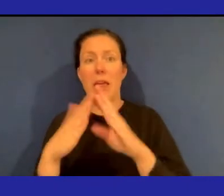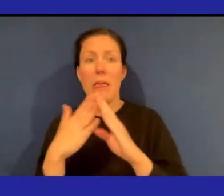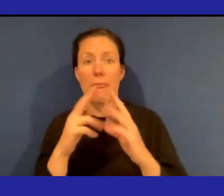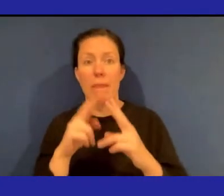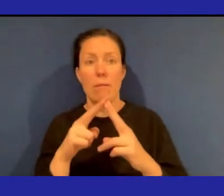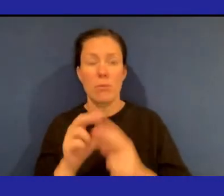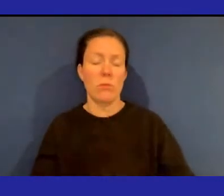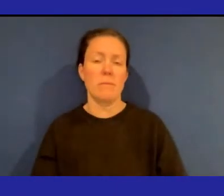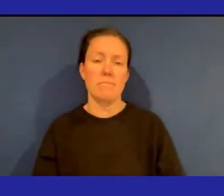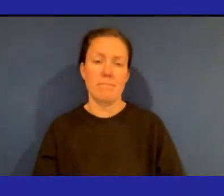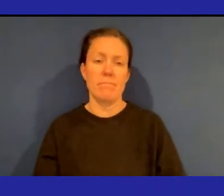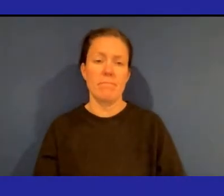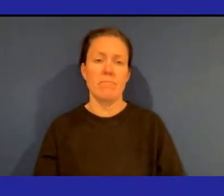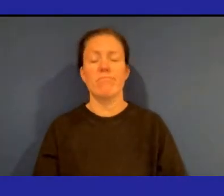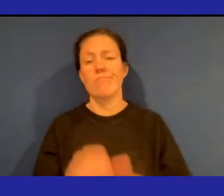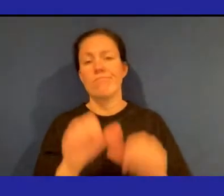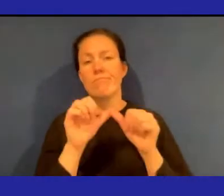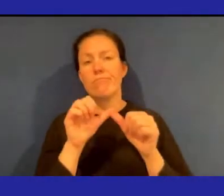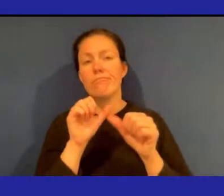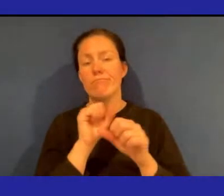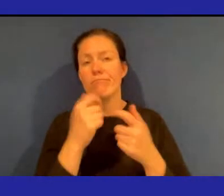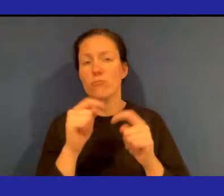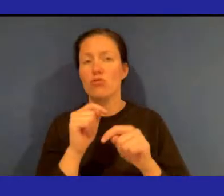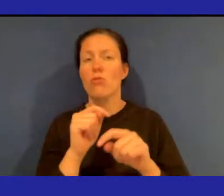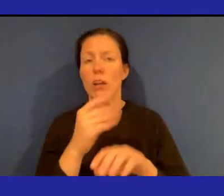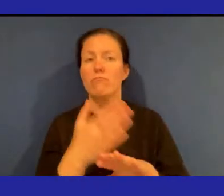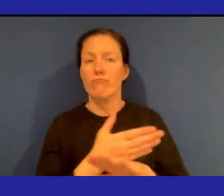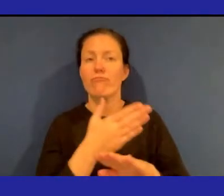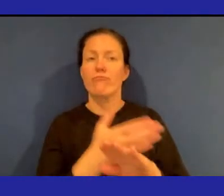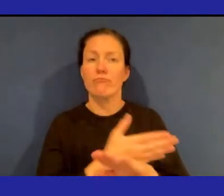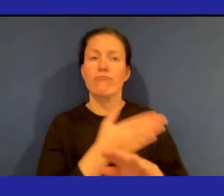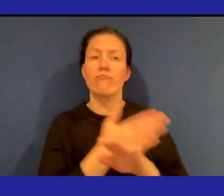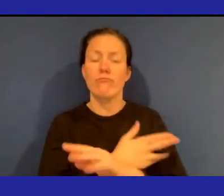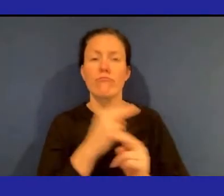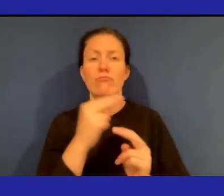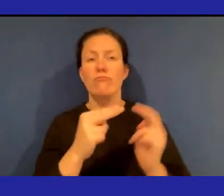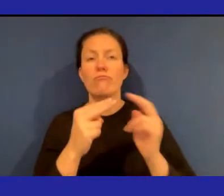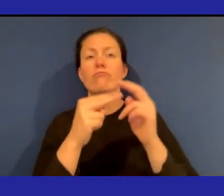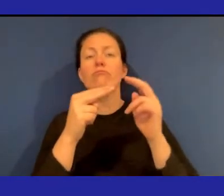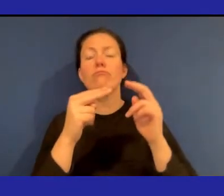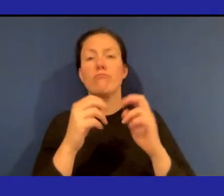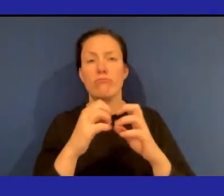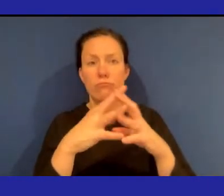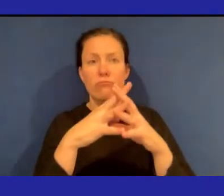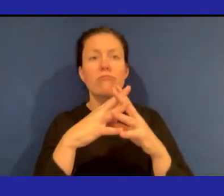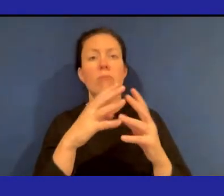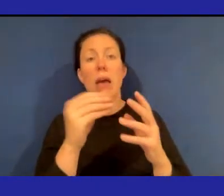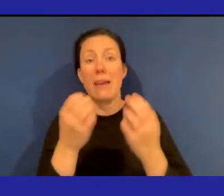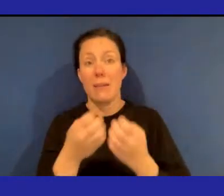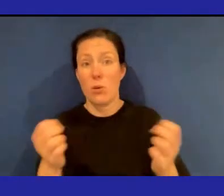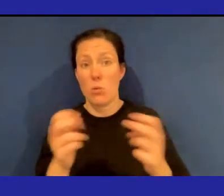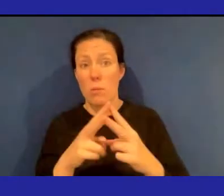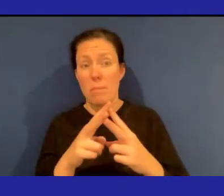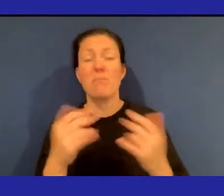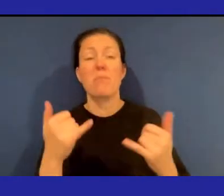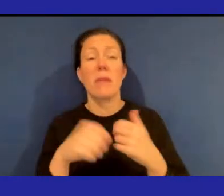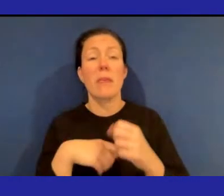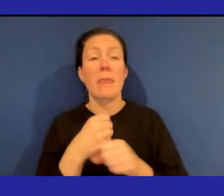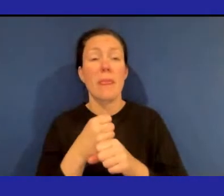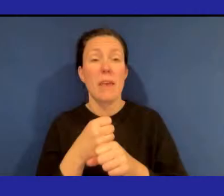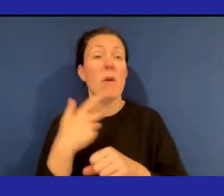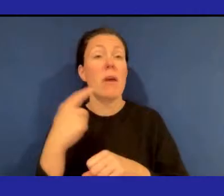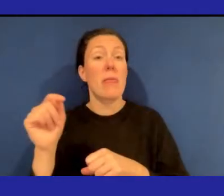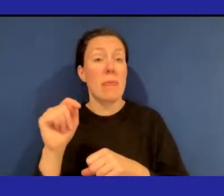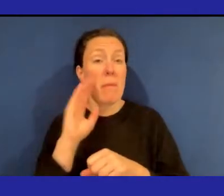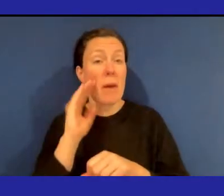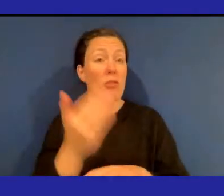We are continuously working to improve our infrastructure and equipment at East New York. This year, we will be upgrading our bathroom to be